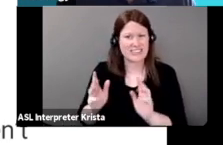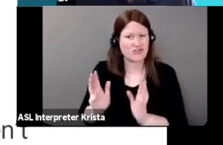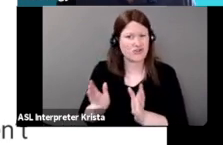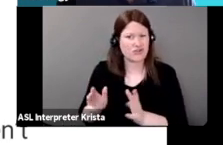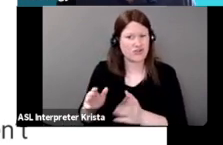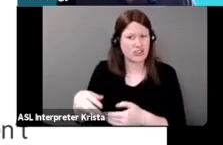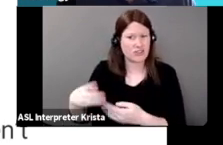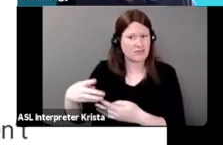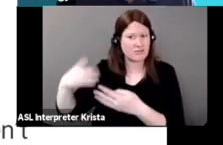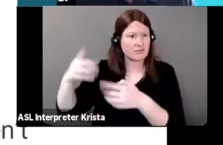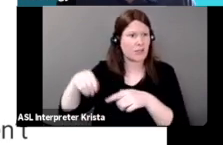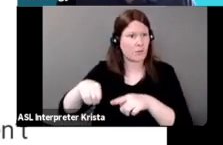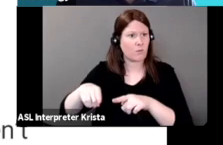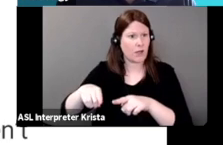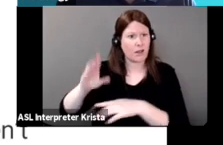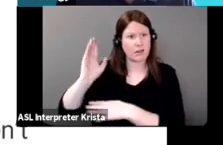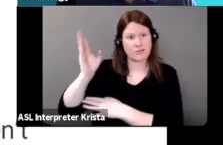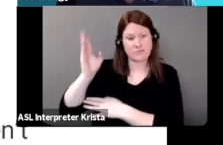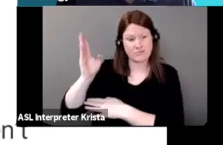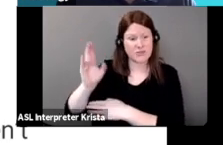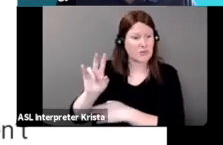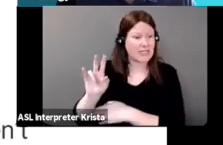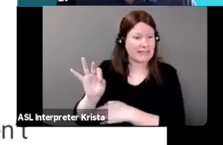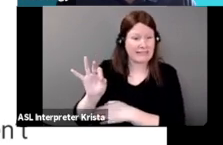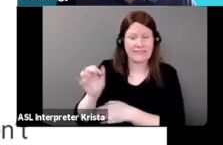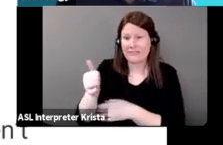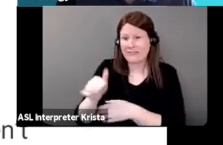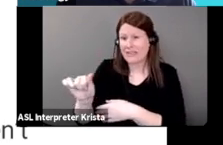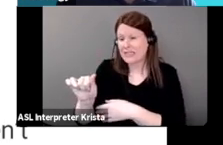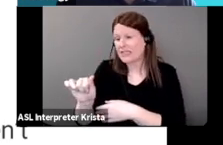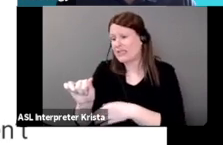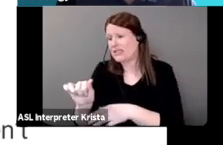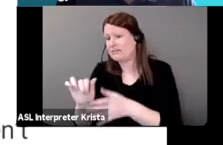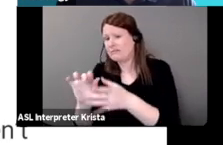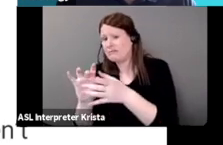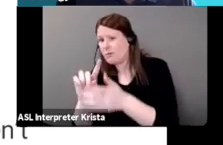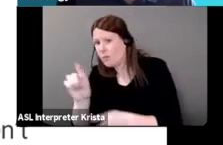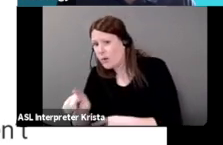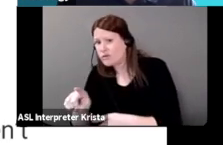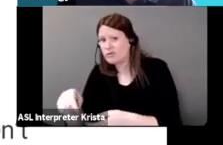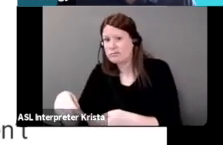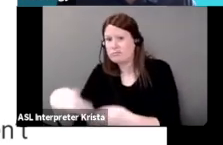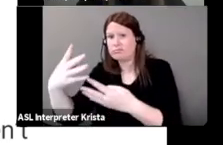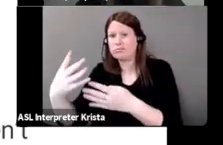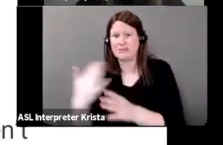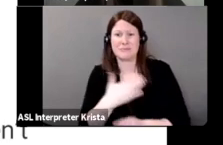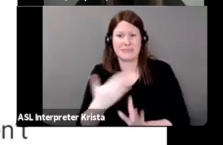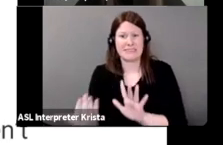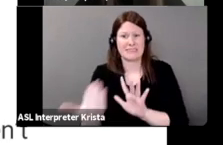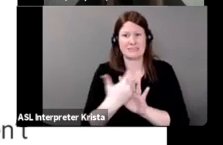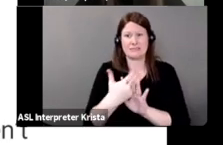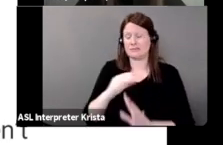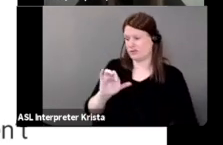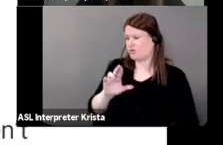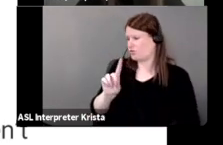so I'll ask you to just please interrupt me if there are questions that I need to be answering. Yep, we're good